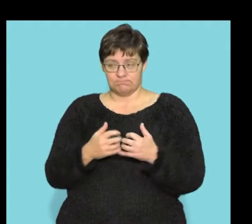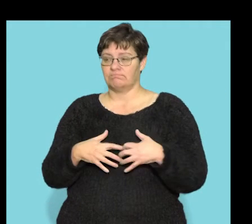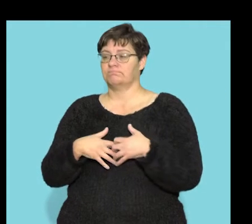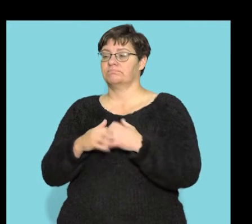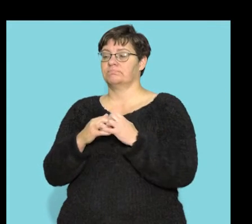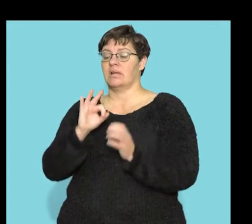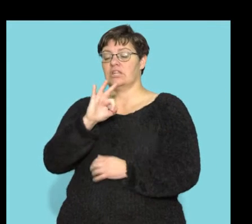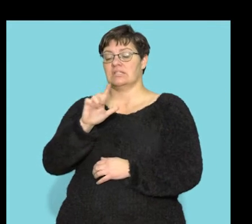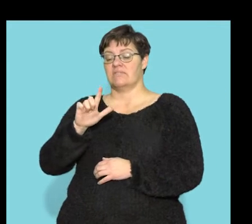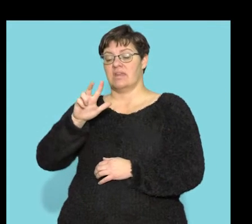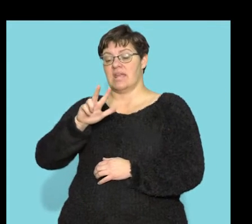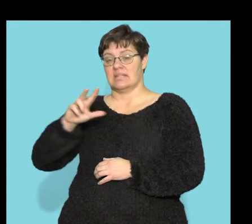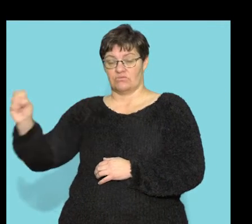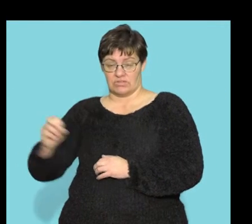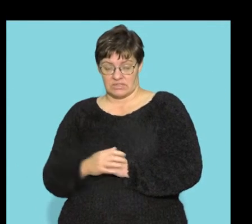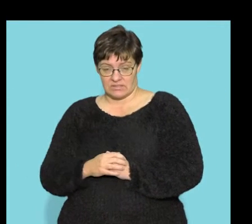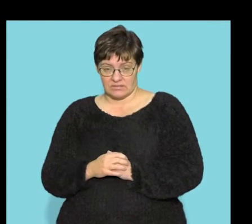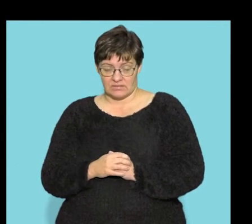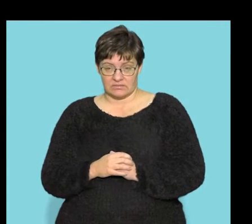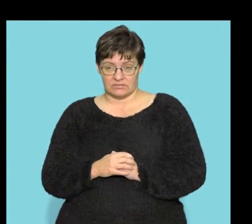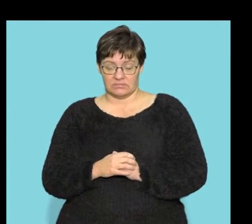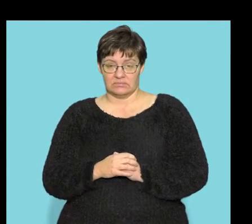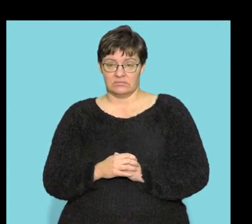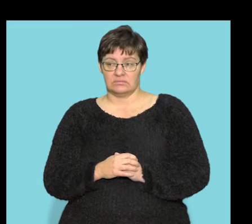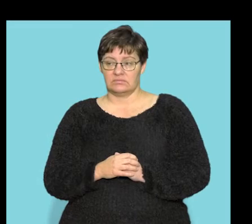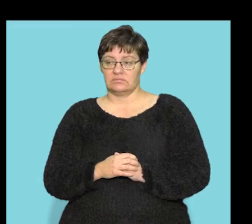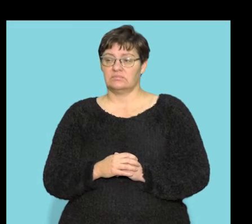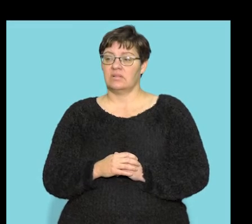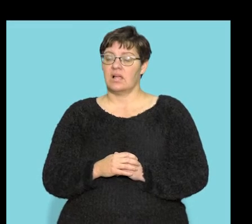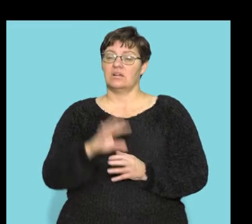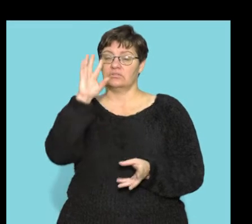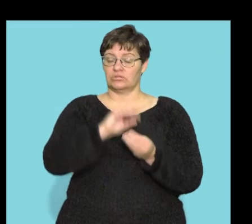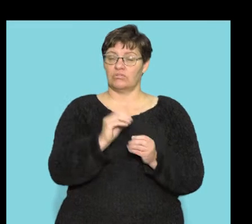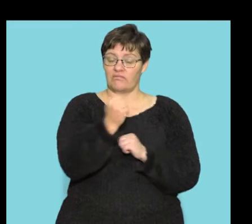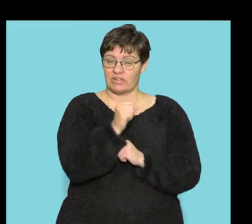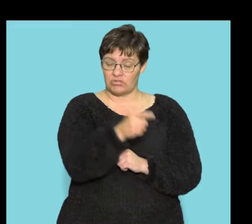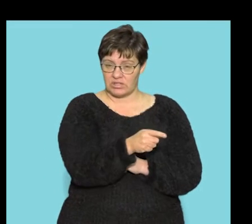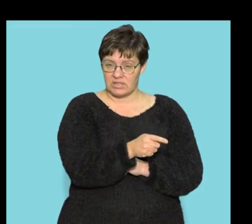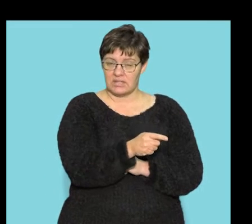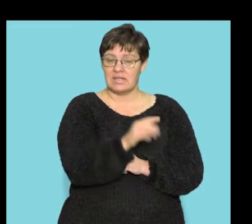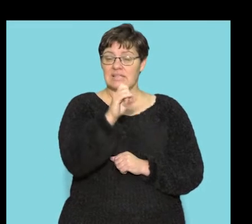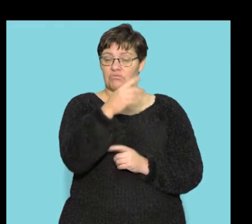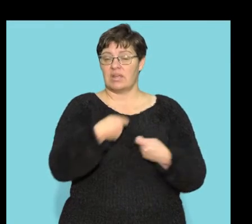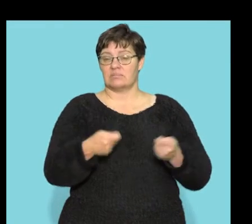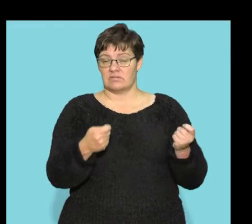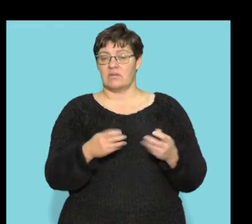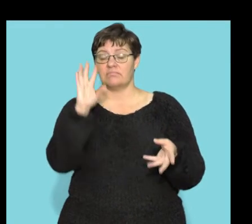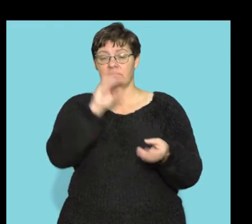you the 37,800. Add your total factory sundry expenses, and your total amount is now